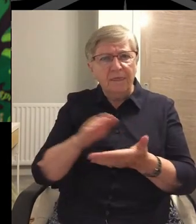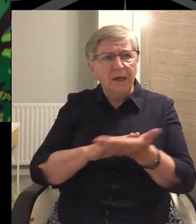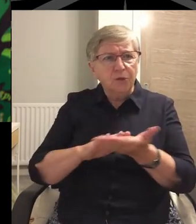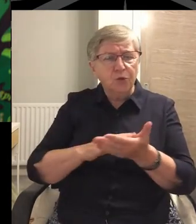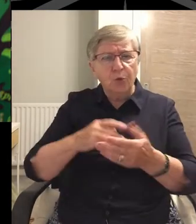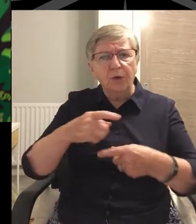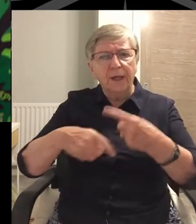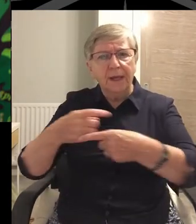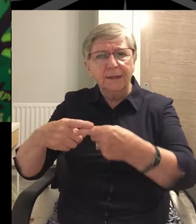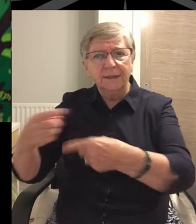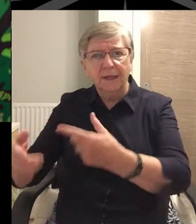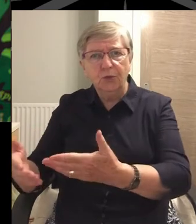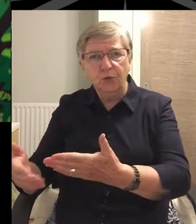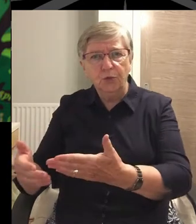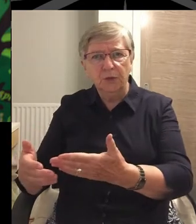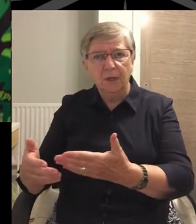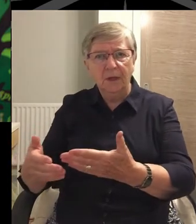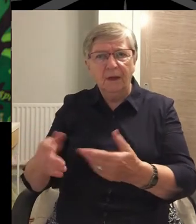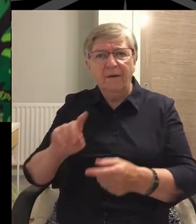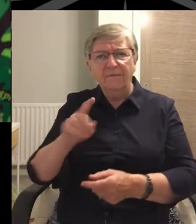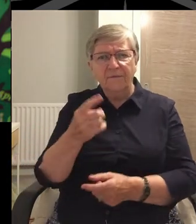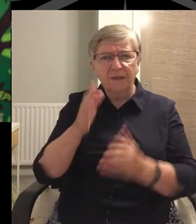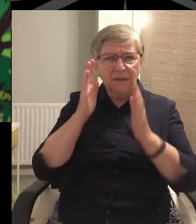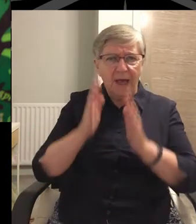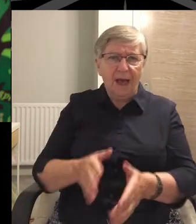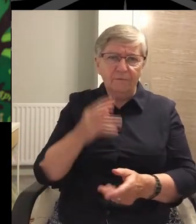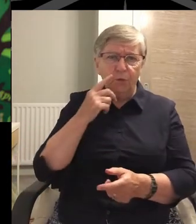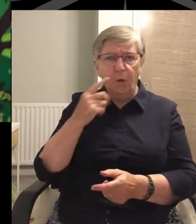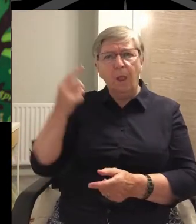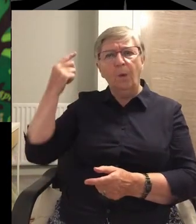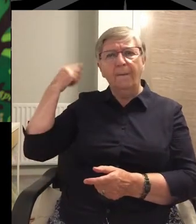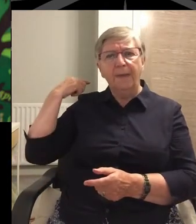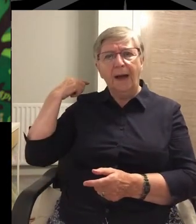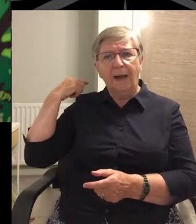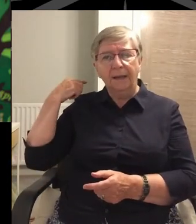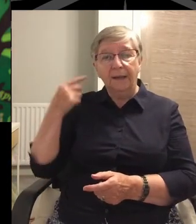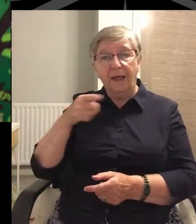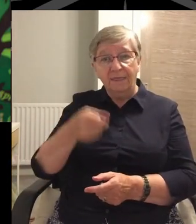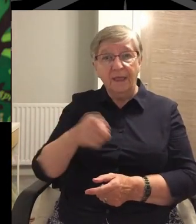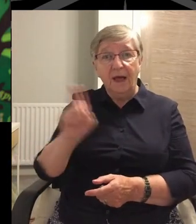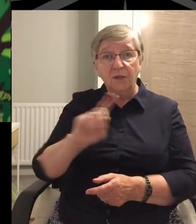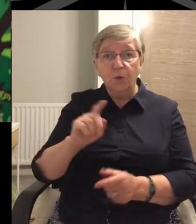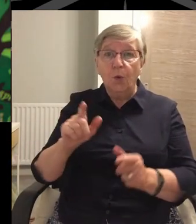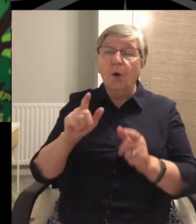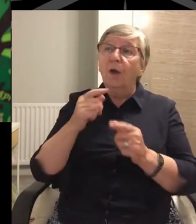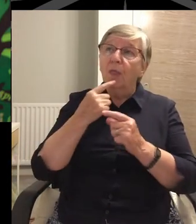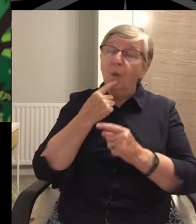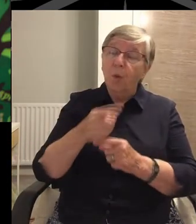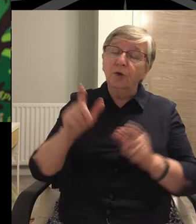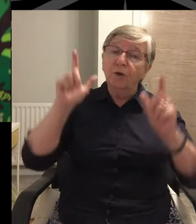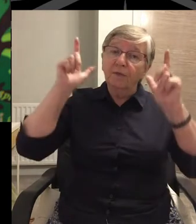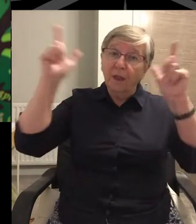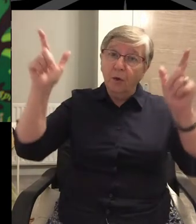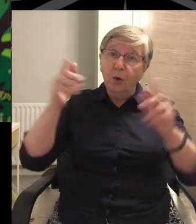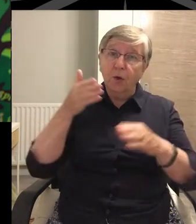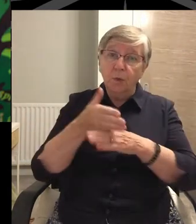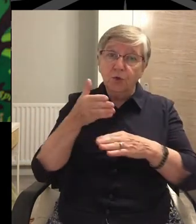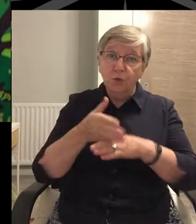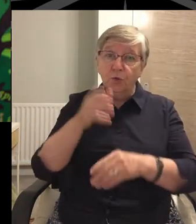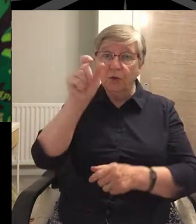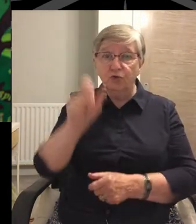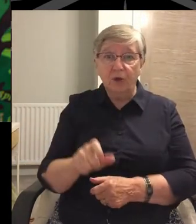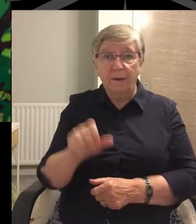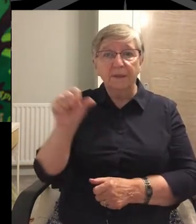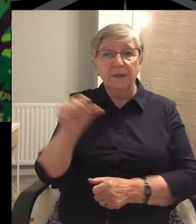to unfold and continue, it's necessary to first take a look back. And that's what the word of the Lord was doing in Ezekiel